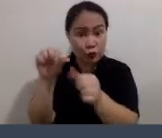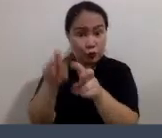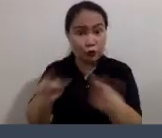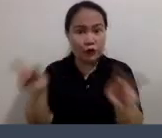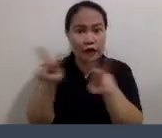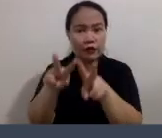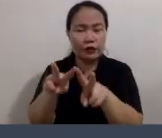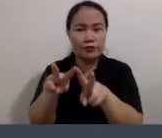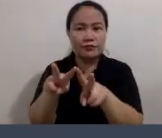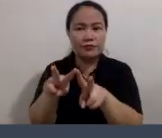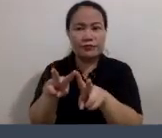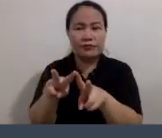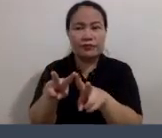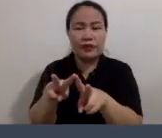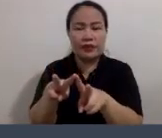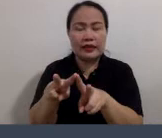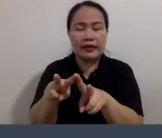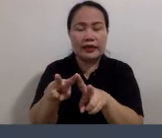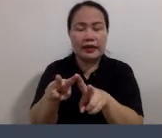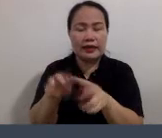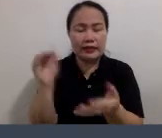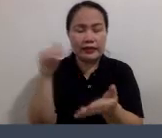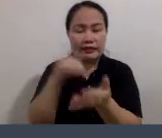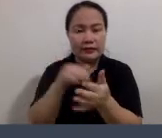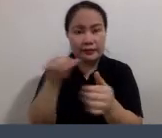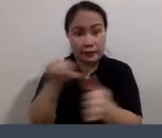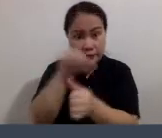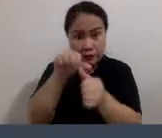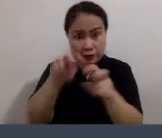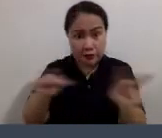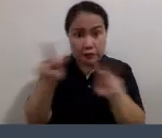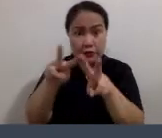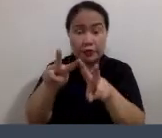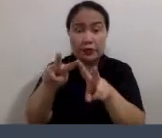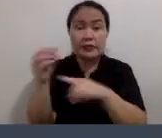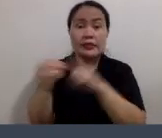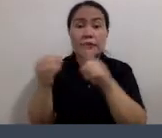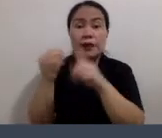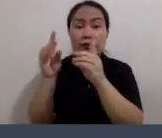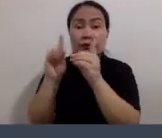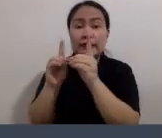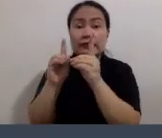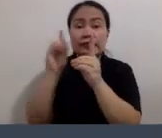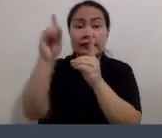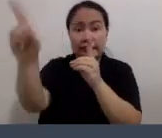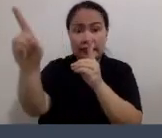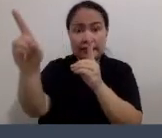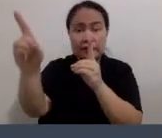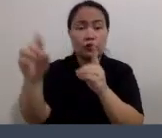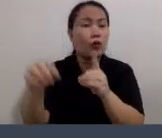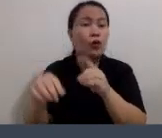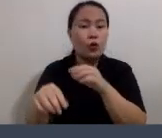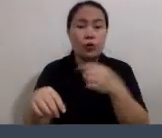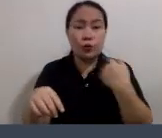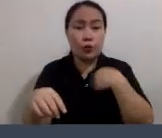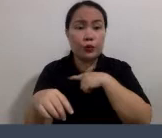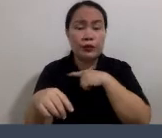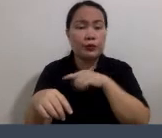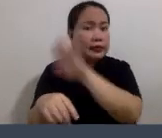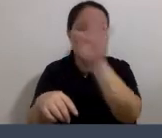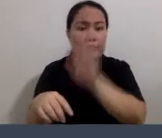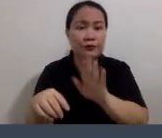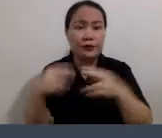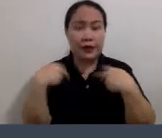the absolute value is referring to the distance, so we will not have, or it can never